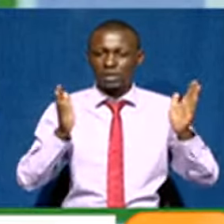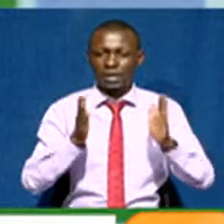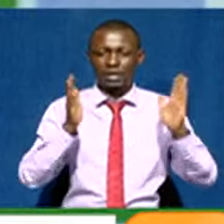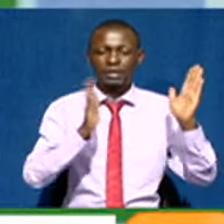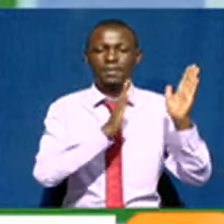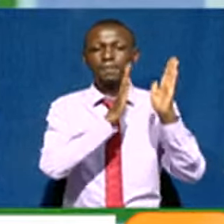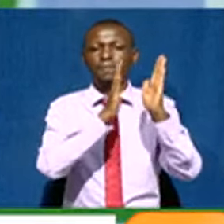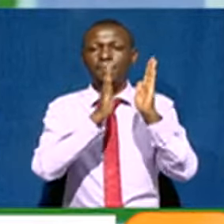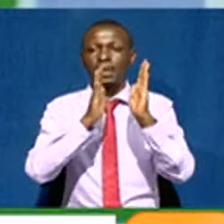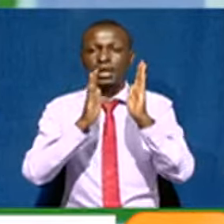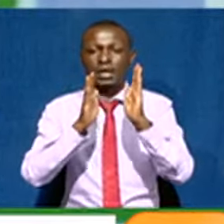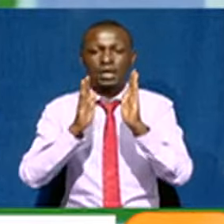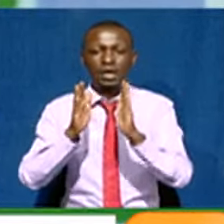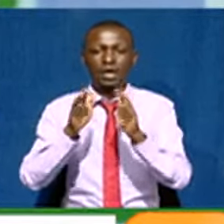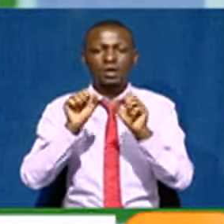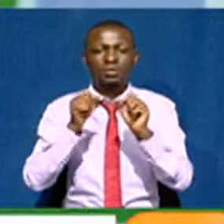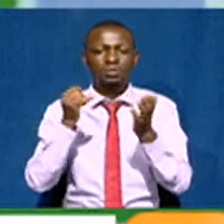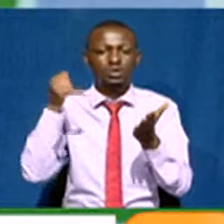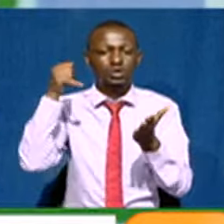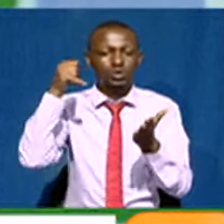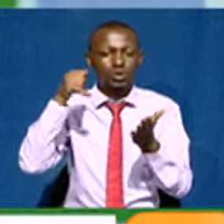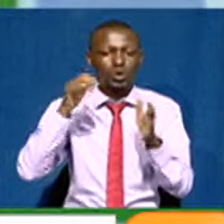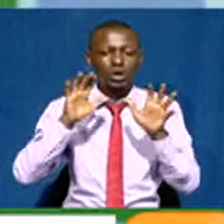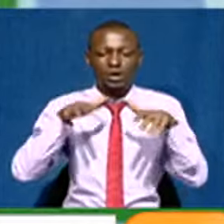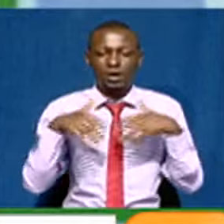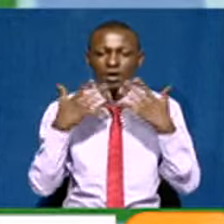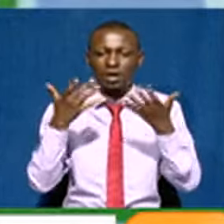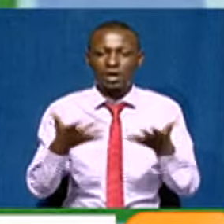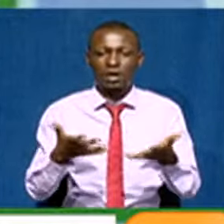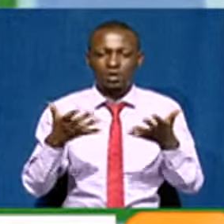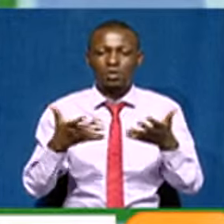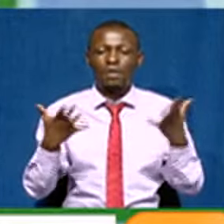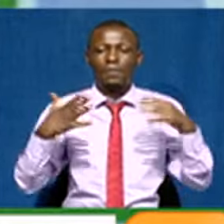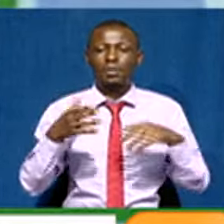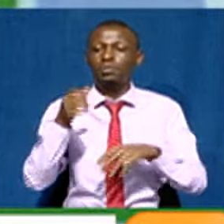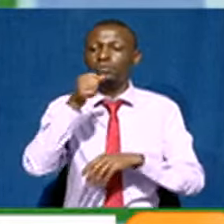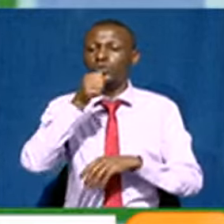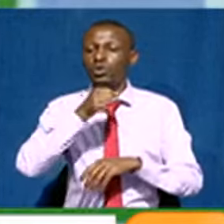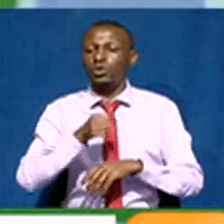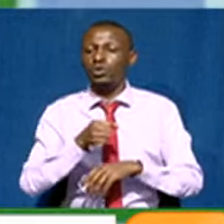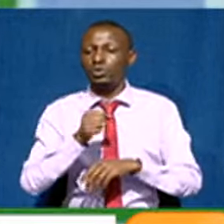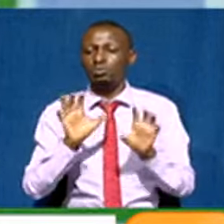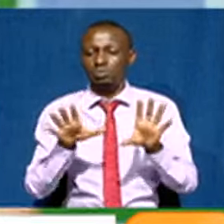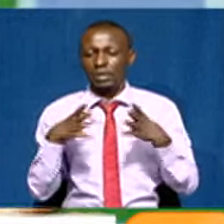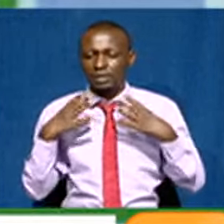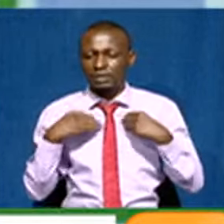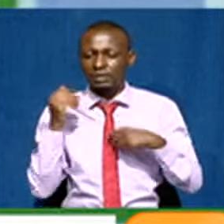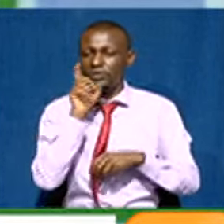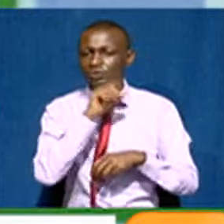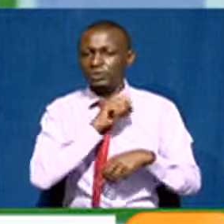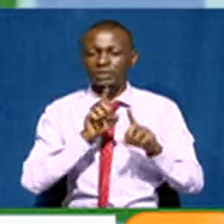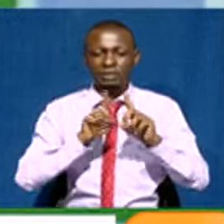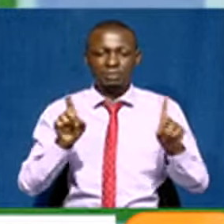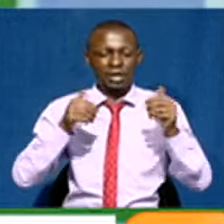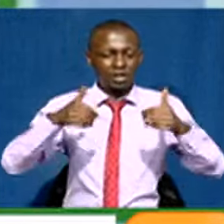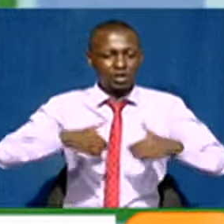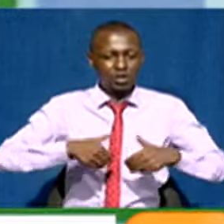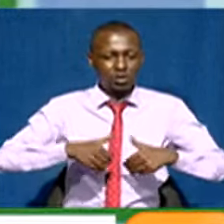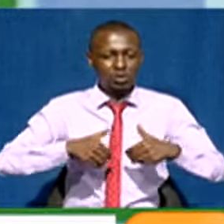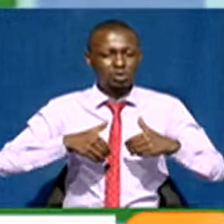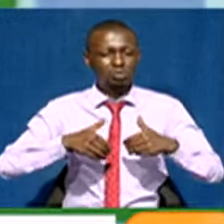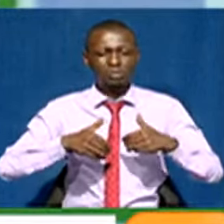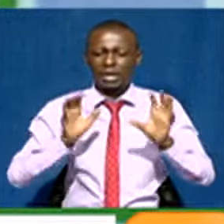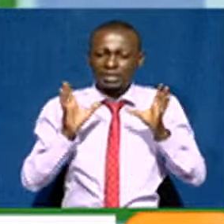on how do we mainstream them to circles, because right. The older generation, yes, they have embraced the circle, but the youth are a little bit